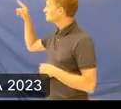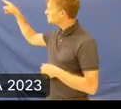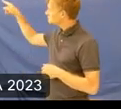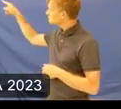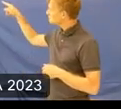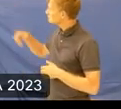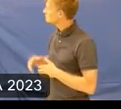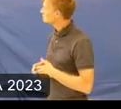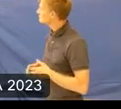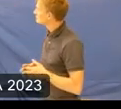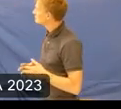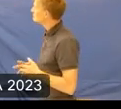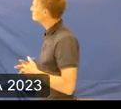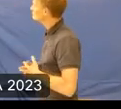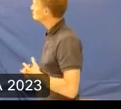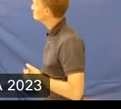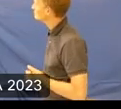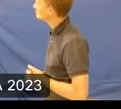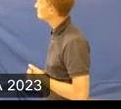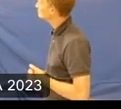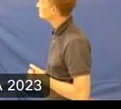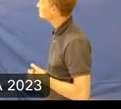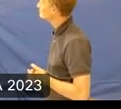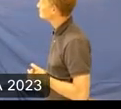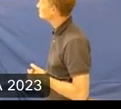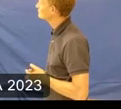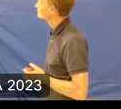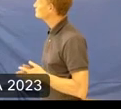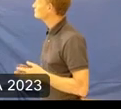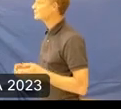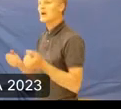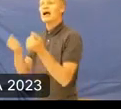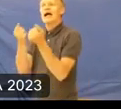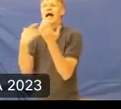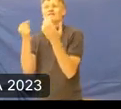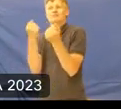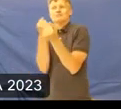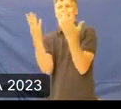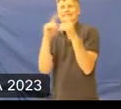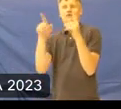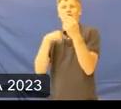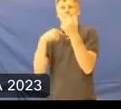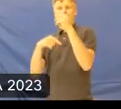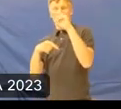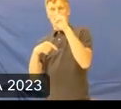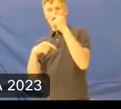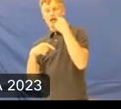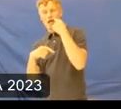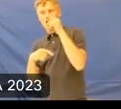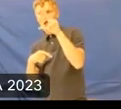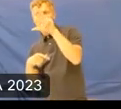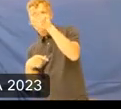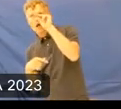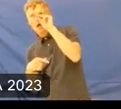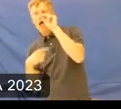And it's easy to think of examples where, you know, you can sort of go on and on thinking, well, it could mean that, could mean that. So these